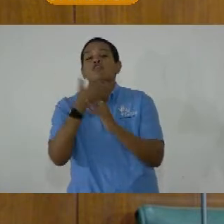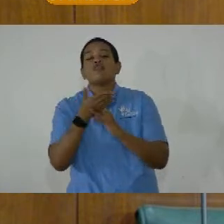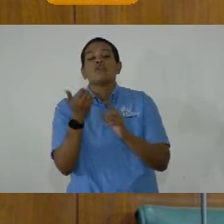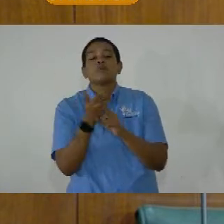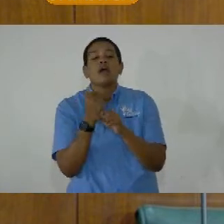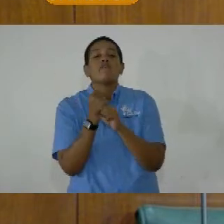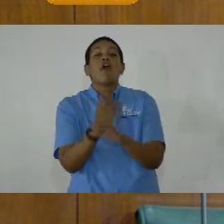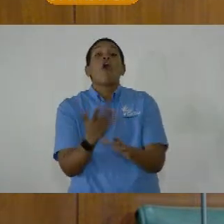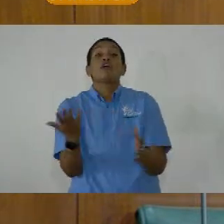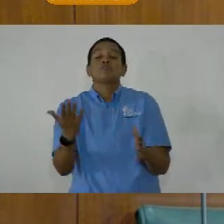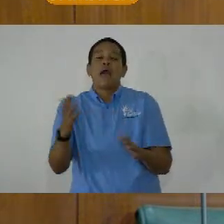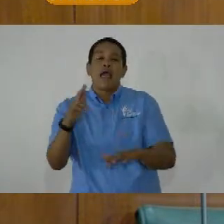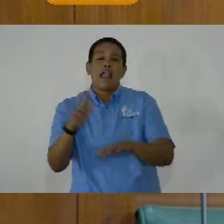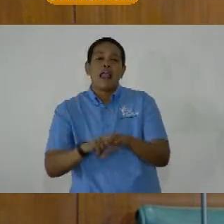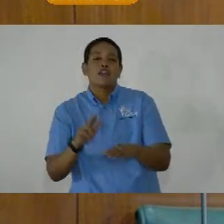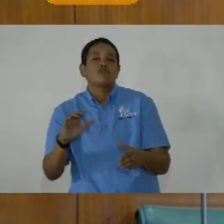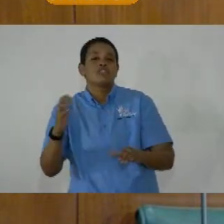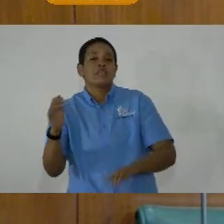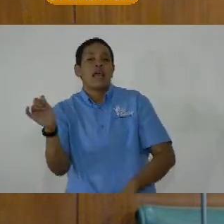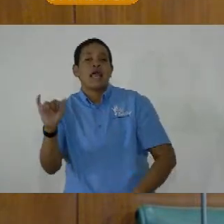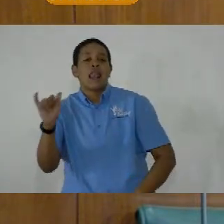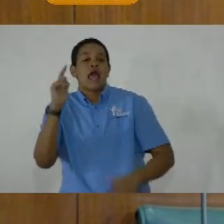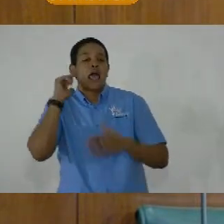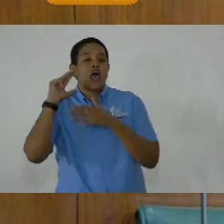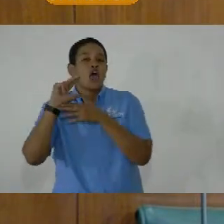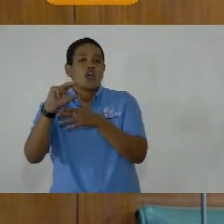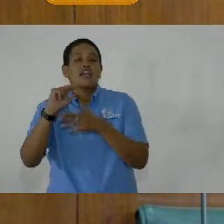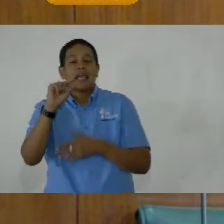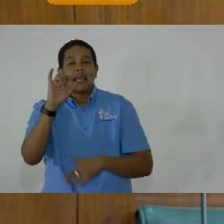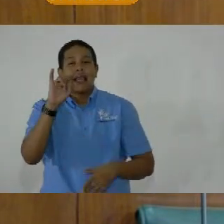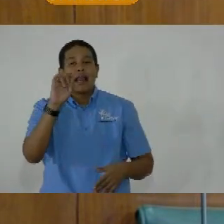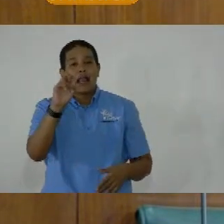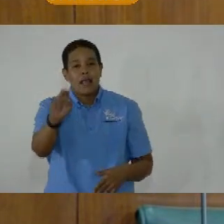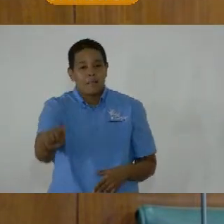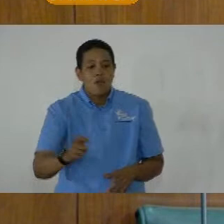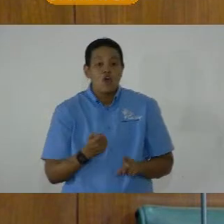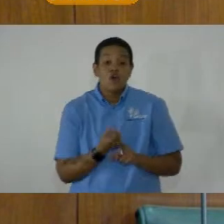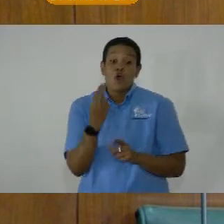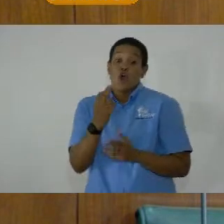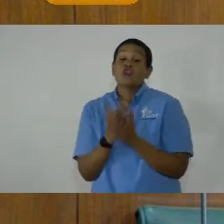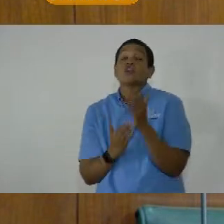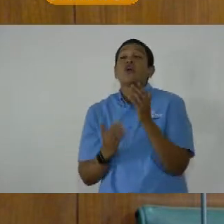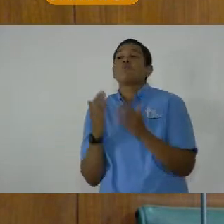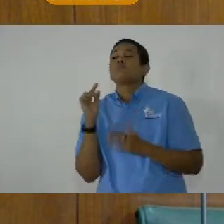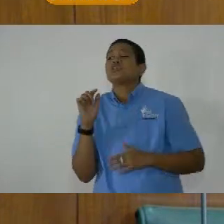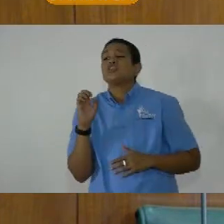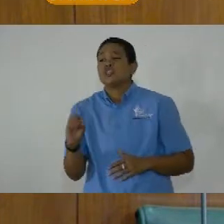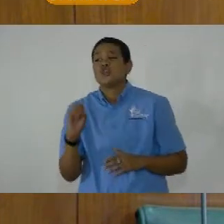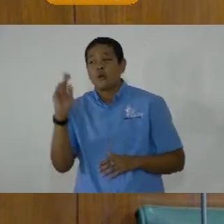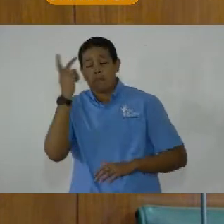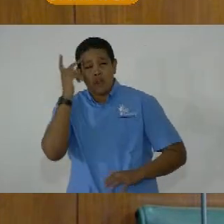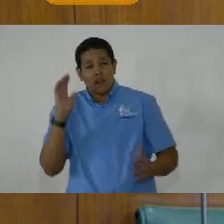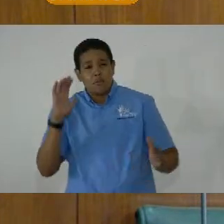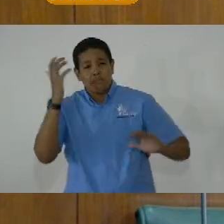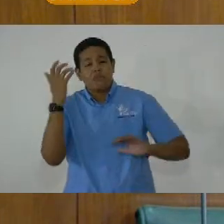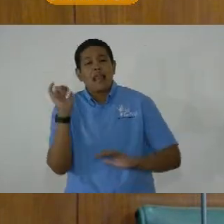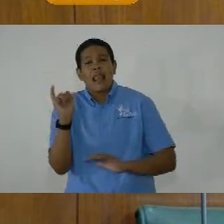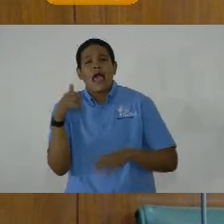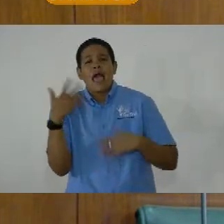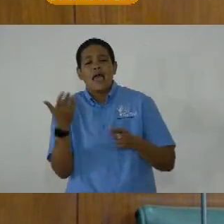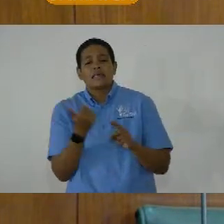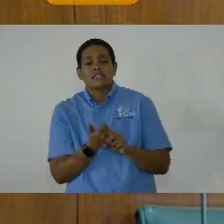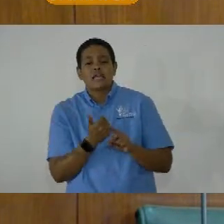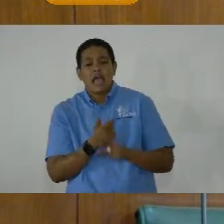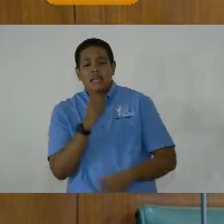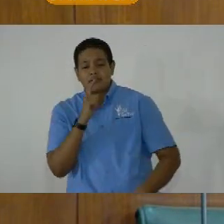by natural disasters like Hurricane Gilbert, or some geopolitical upheaval like the